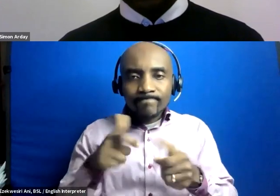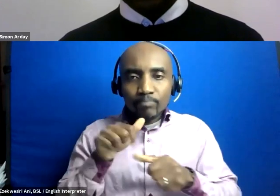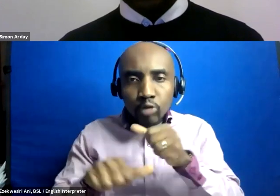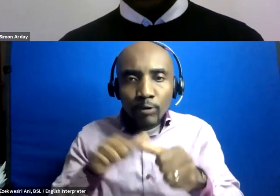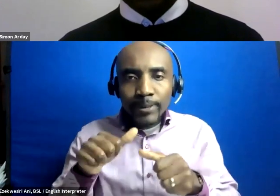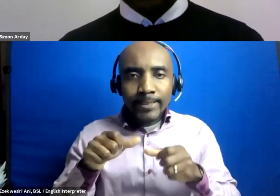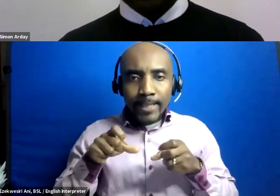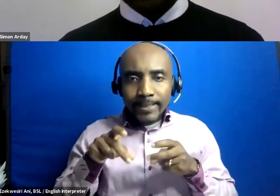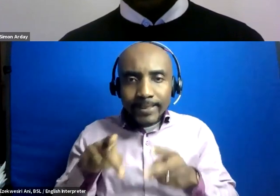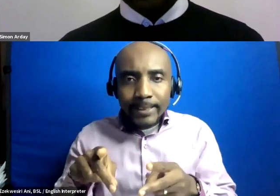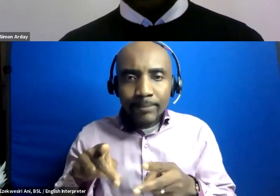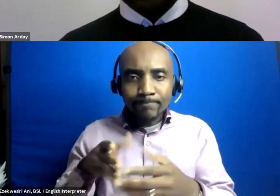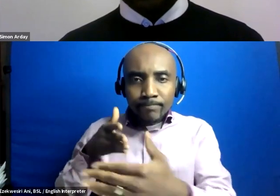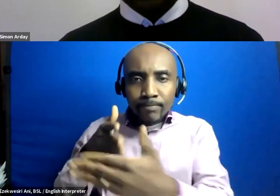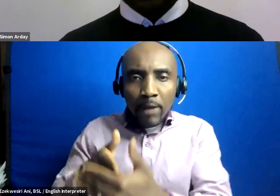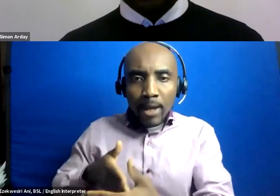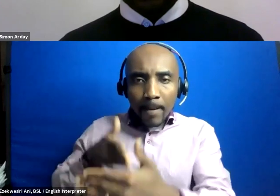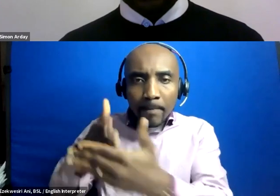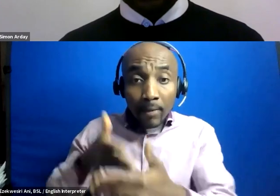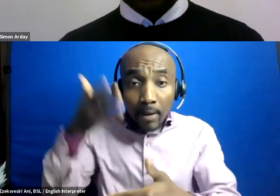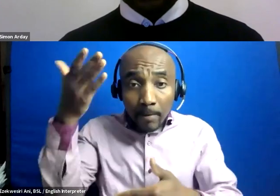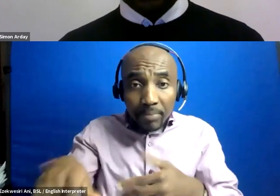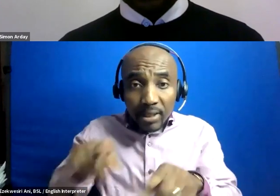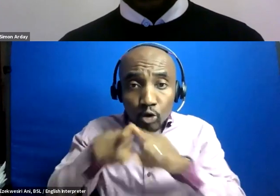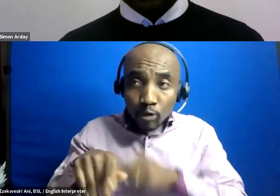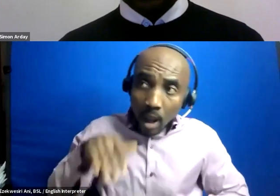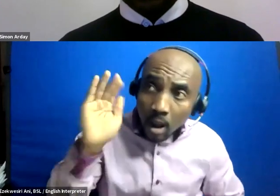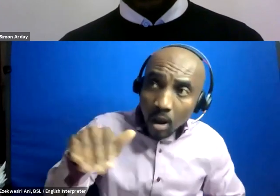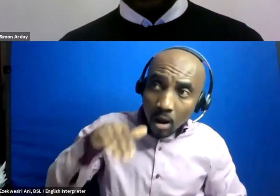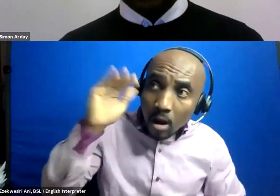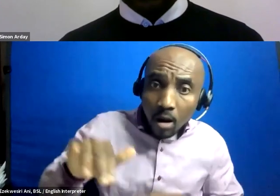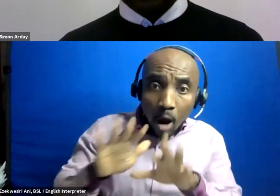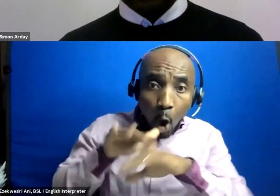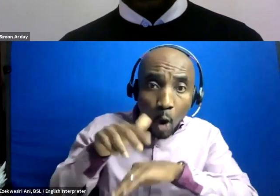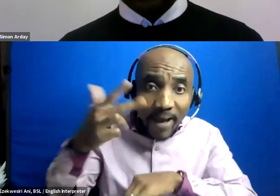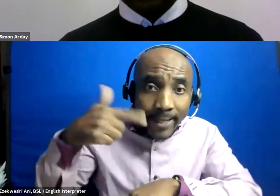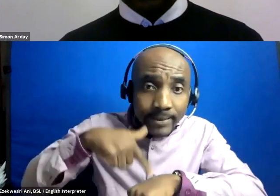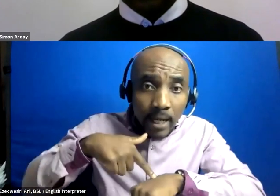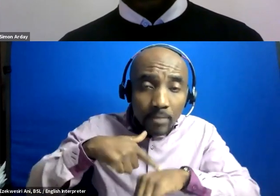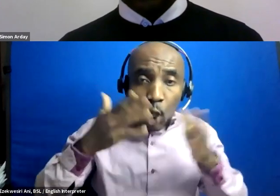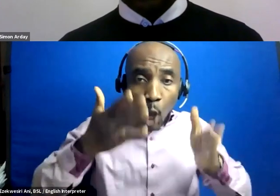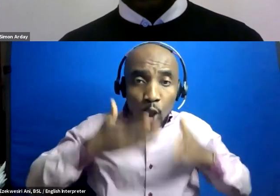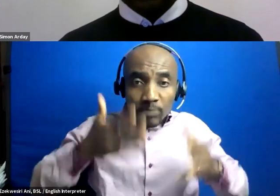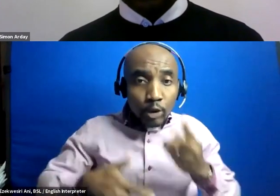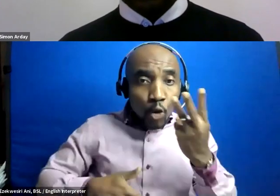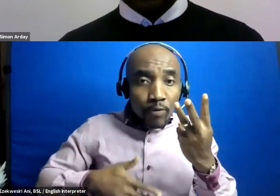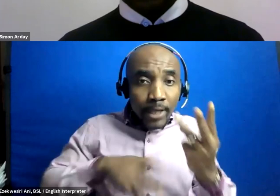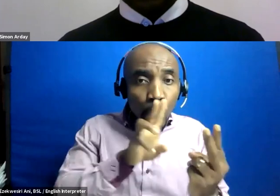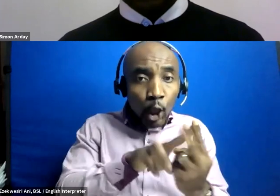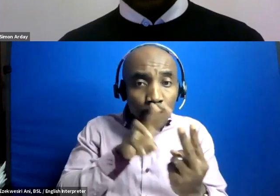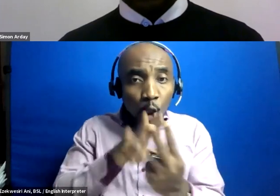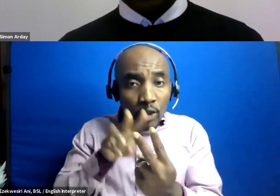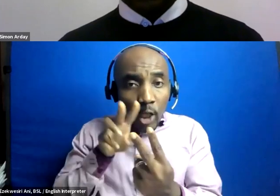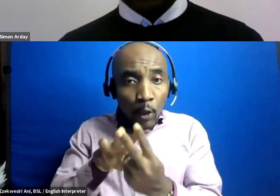a number of attempts, more than 8 attempts, across 3 different hospitals, and I actually ended up being